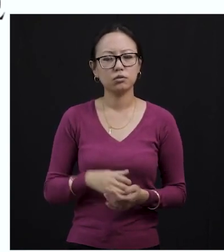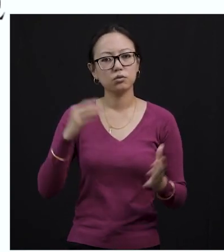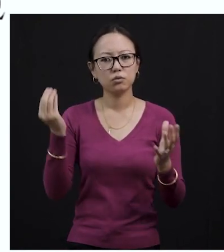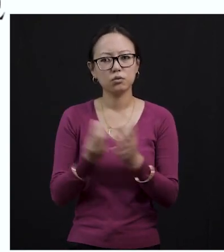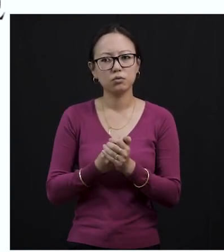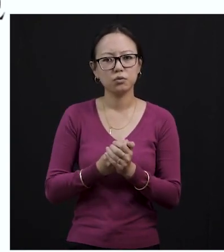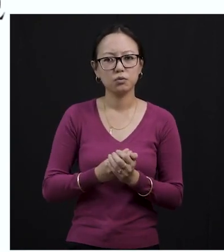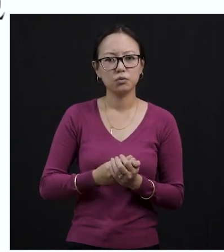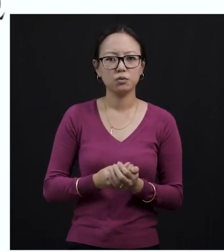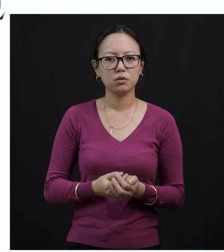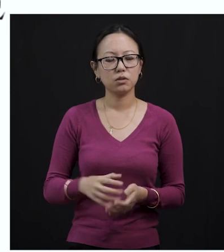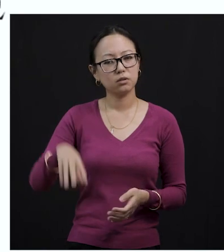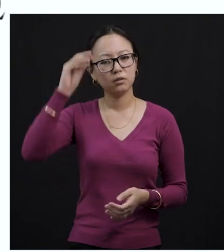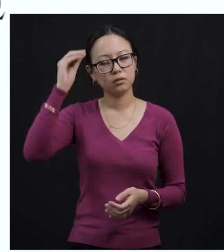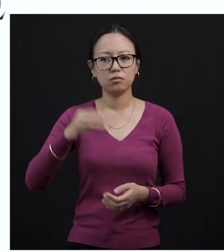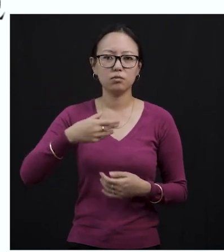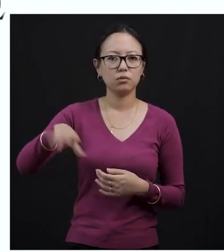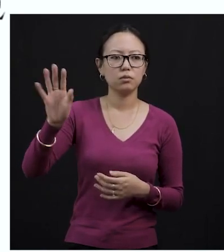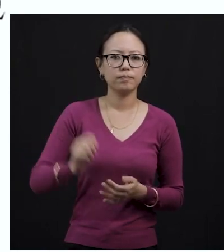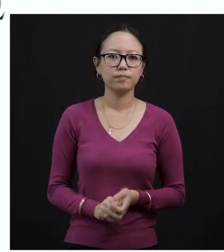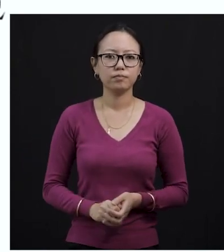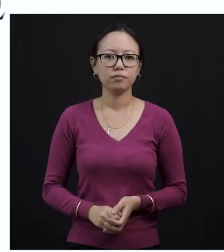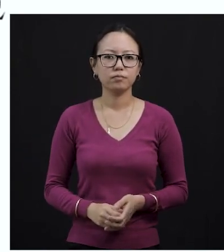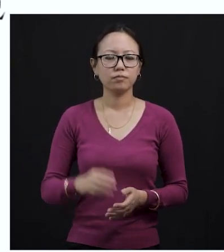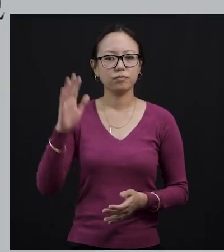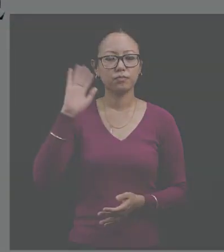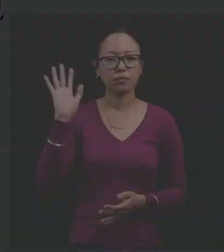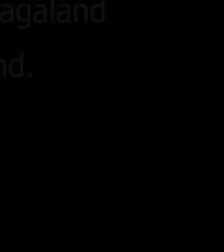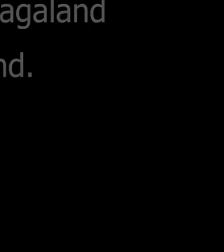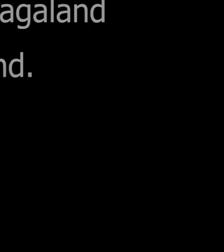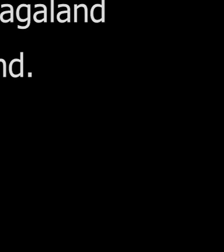ahead together in with quality. All right. So all the best and see you next time.